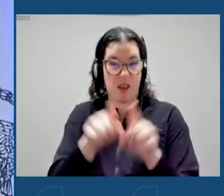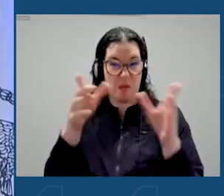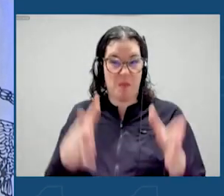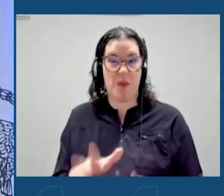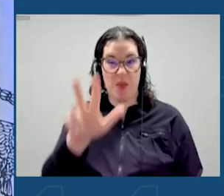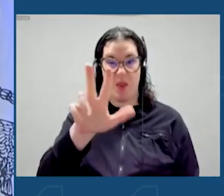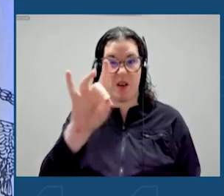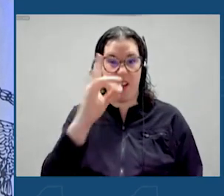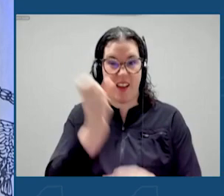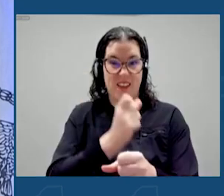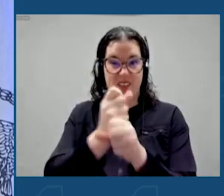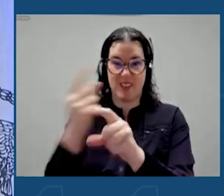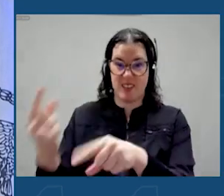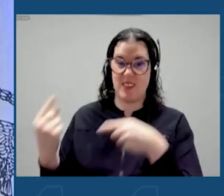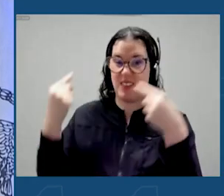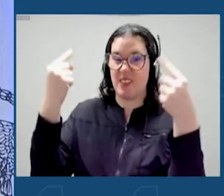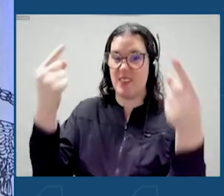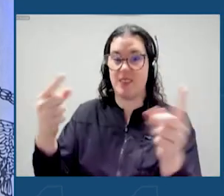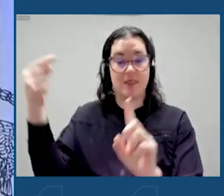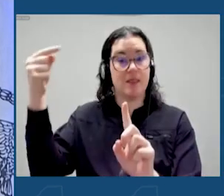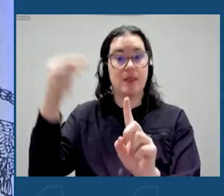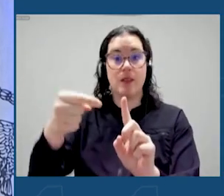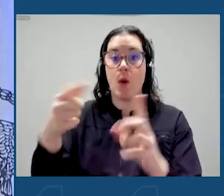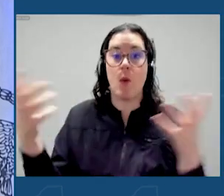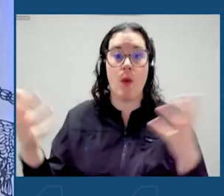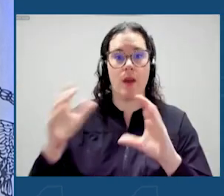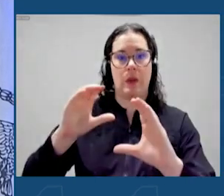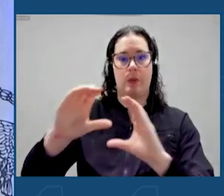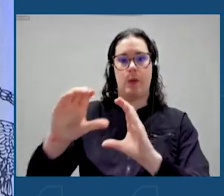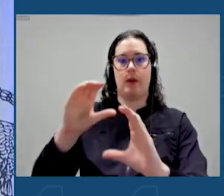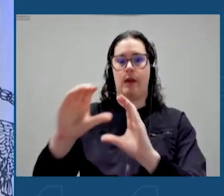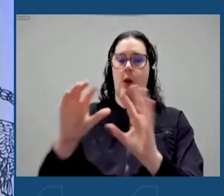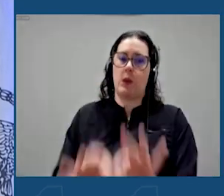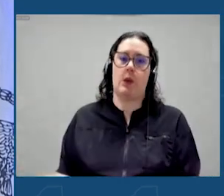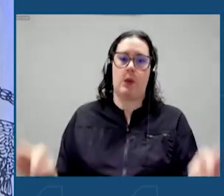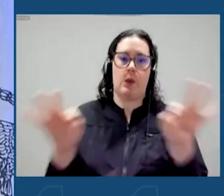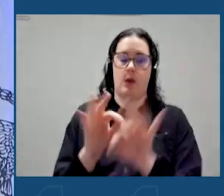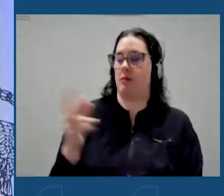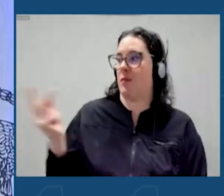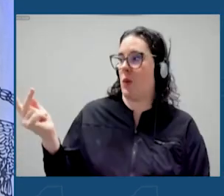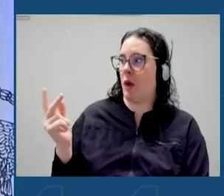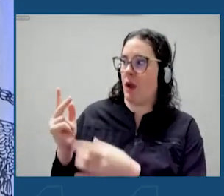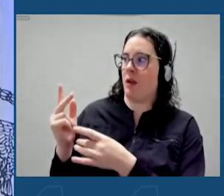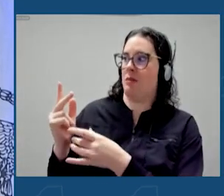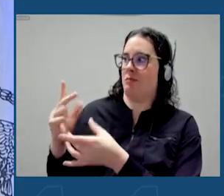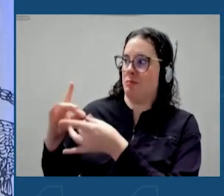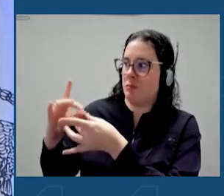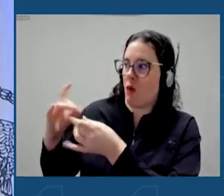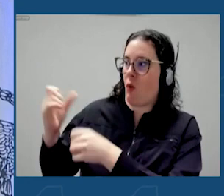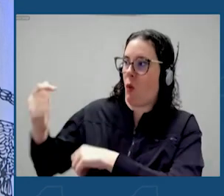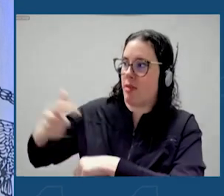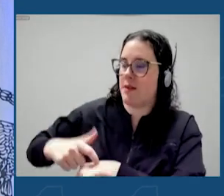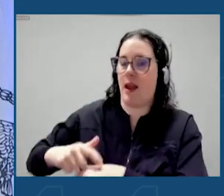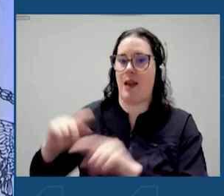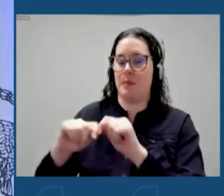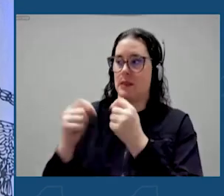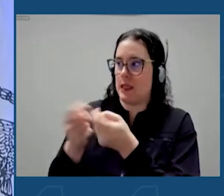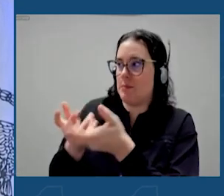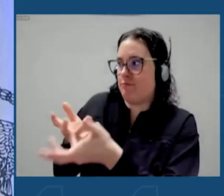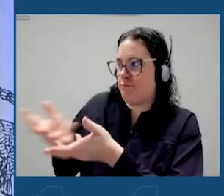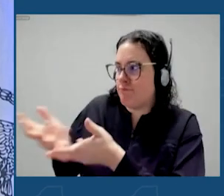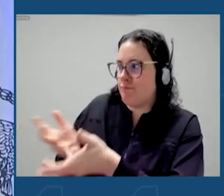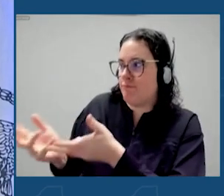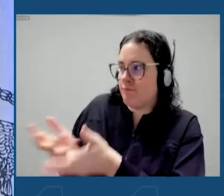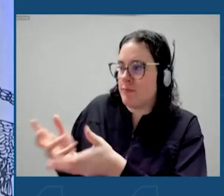comes down to communication. The mayor and I talk all the time. Our teams talk all the time. We share